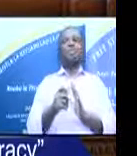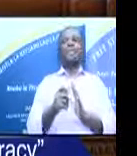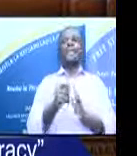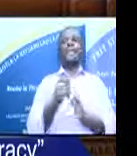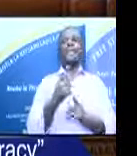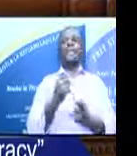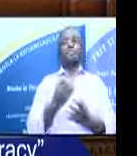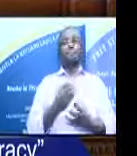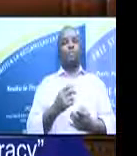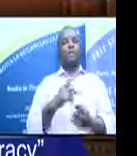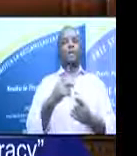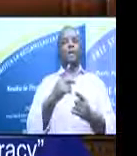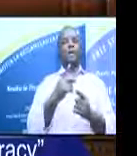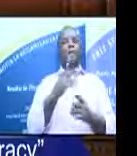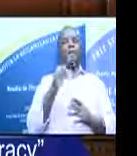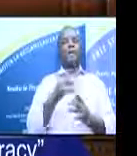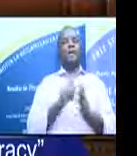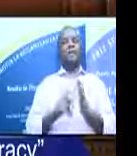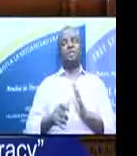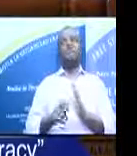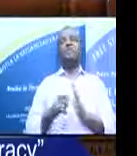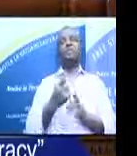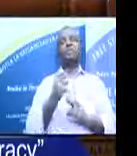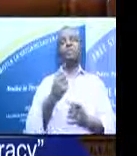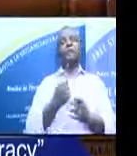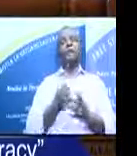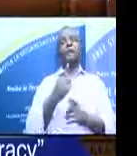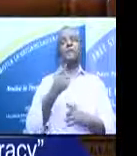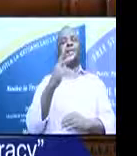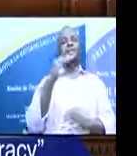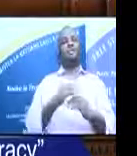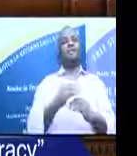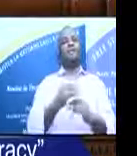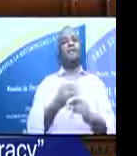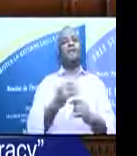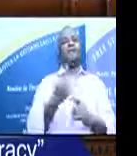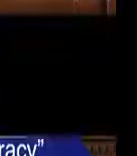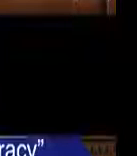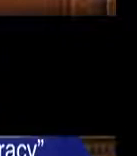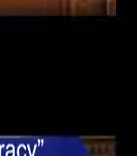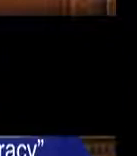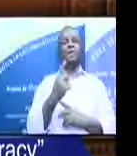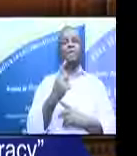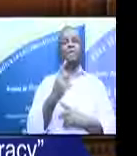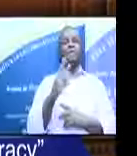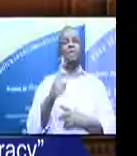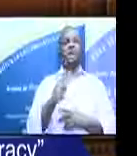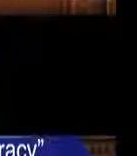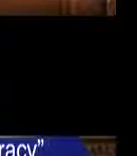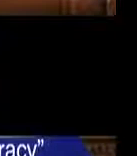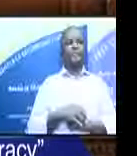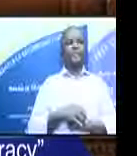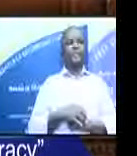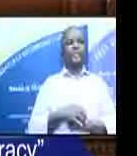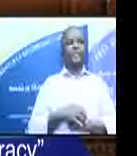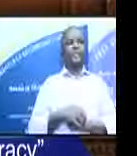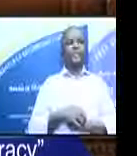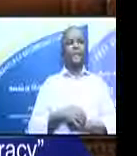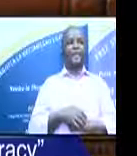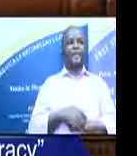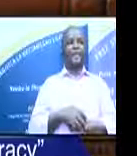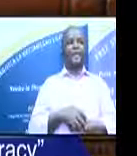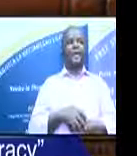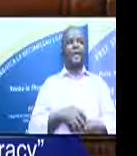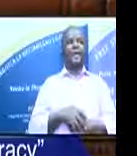irregular expenditure being understated by 1.1 billion. The